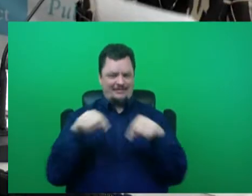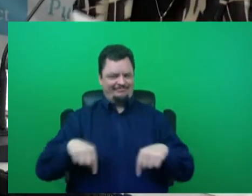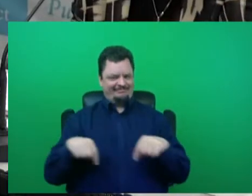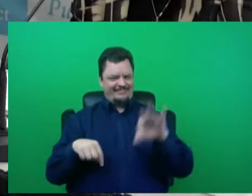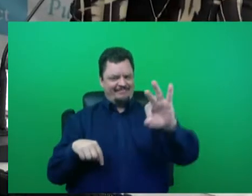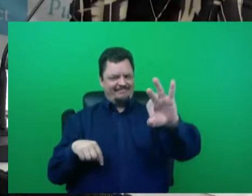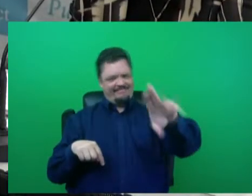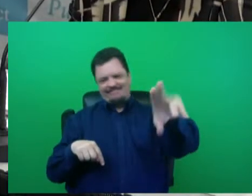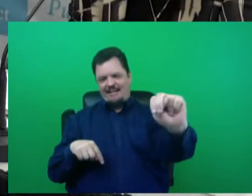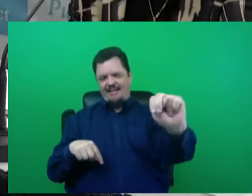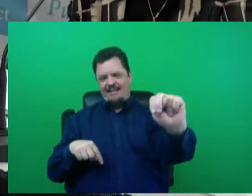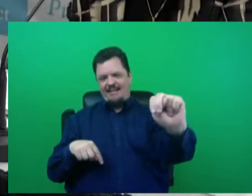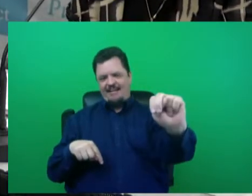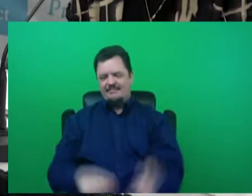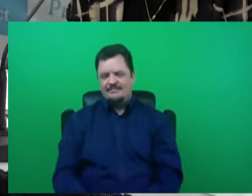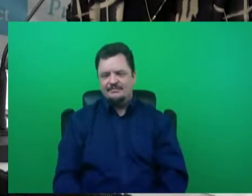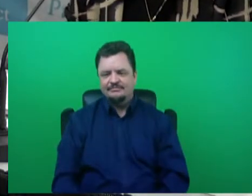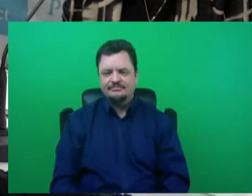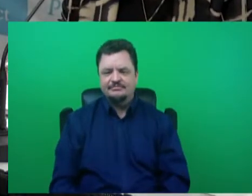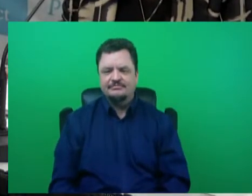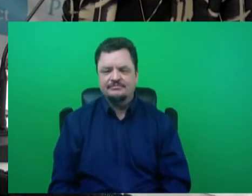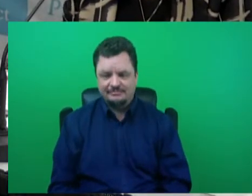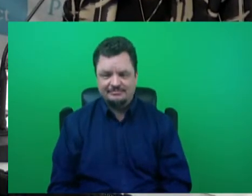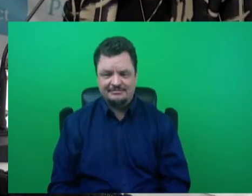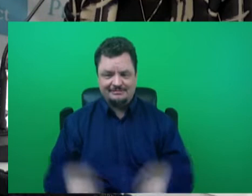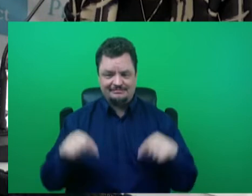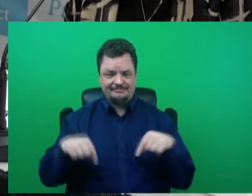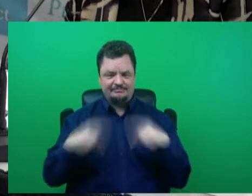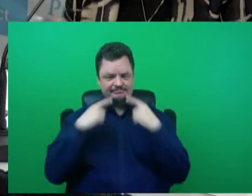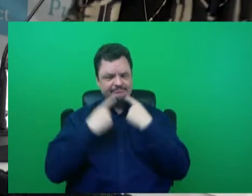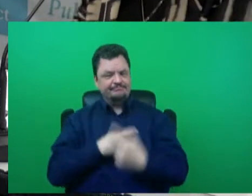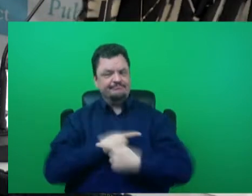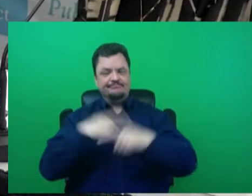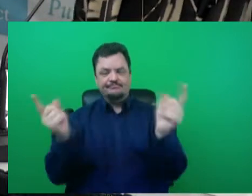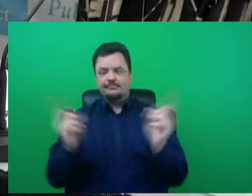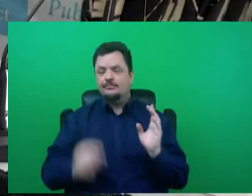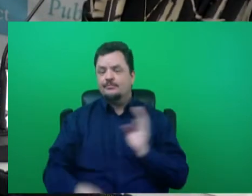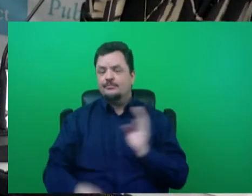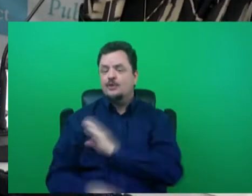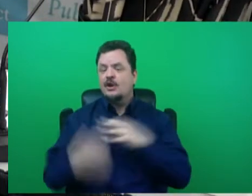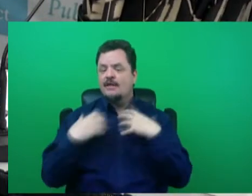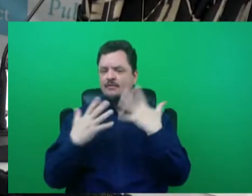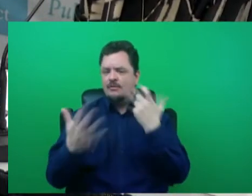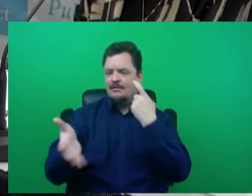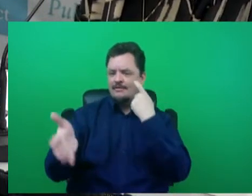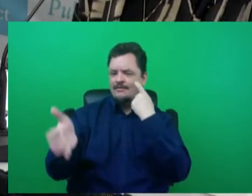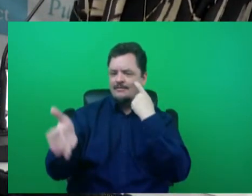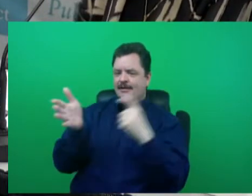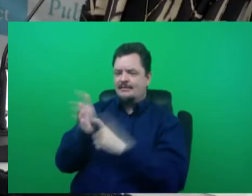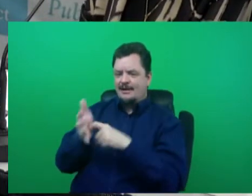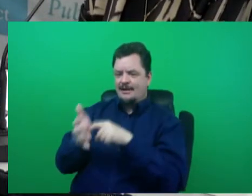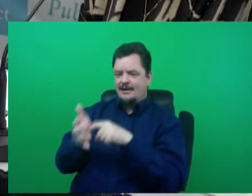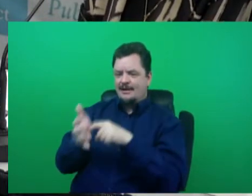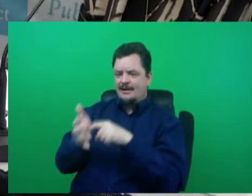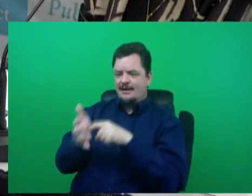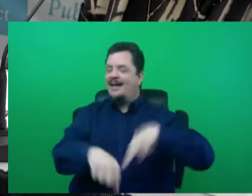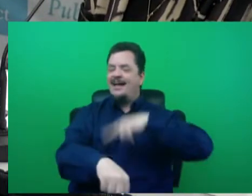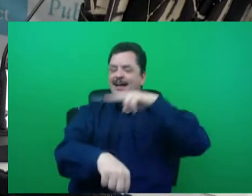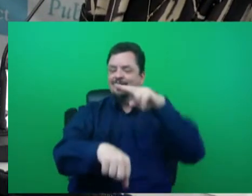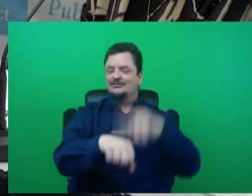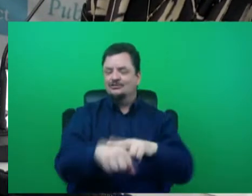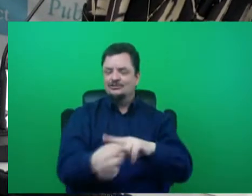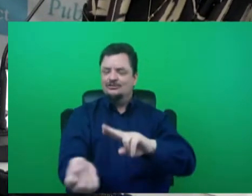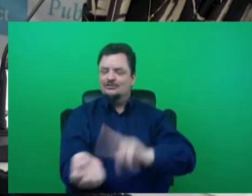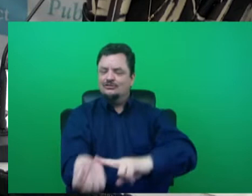Proclamation of the El Paso County Board of Health recognizing National Nurses Week 2022.